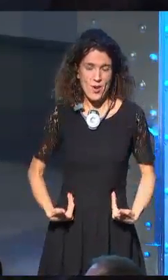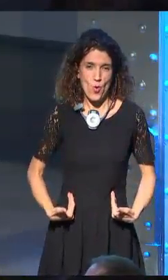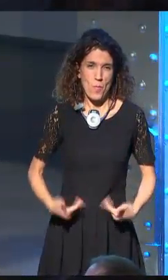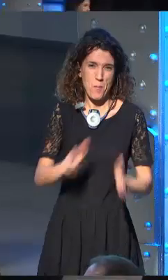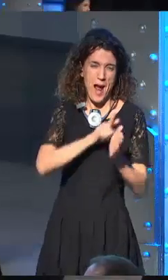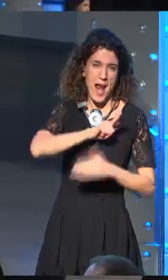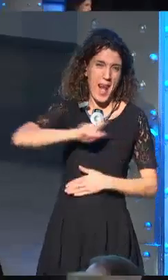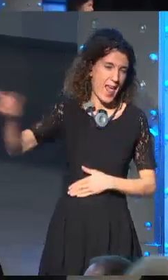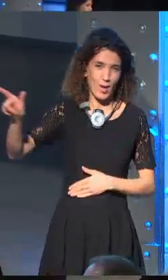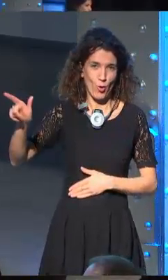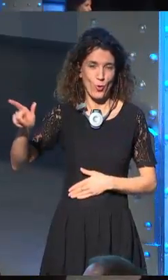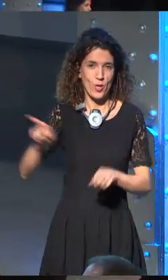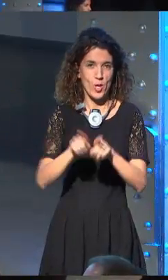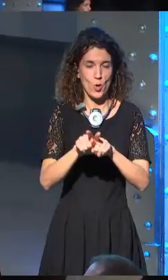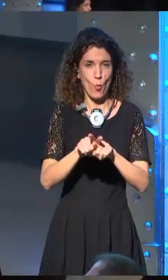today one of the